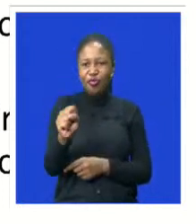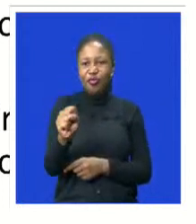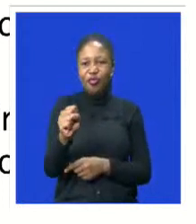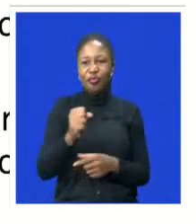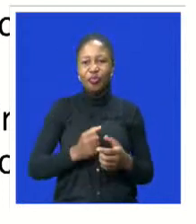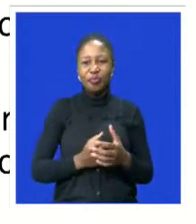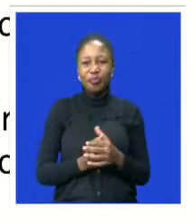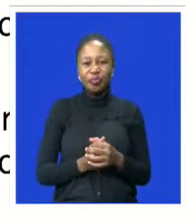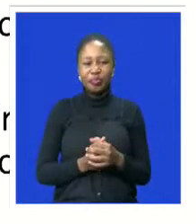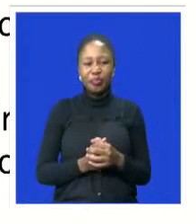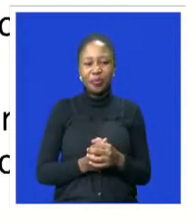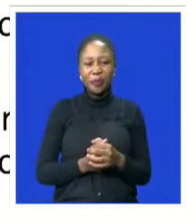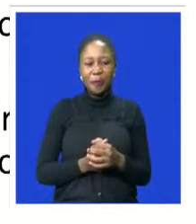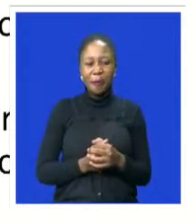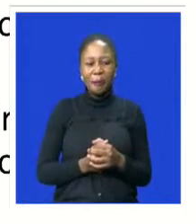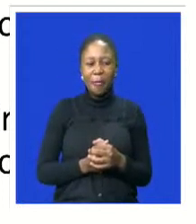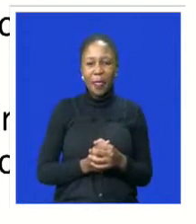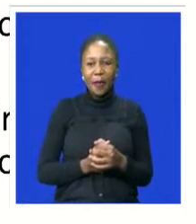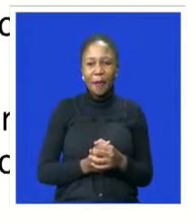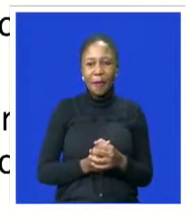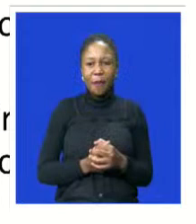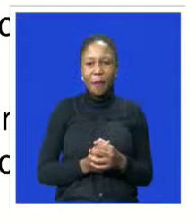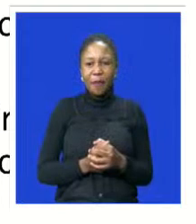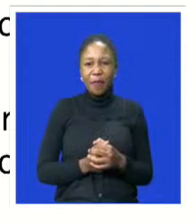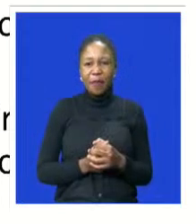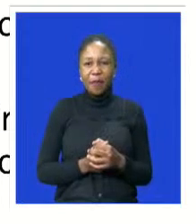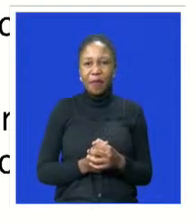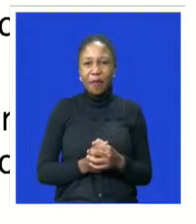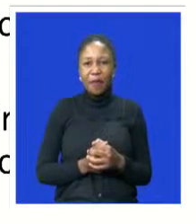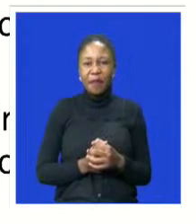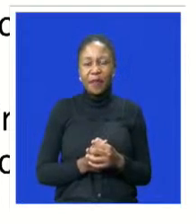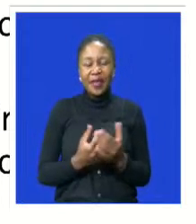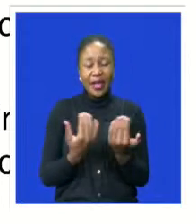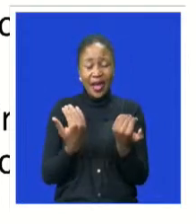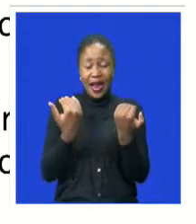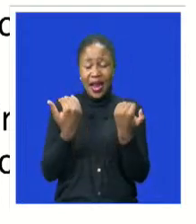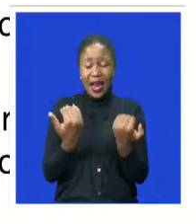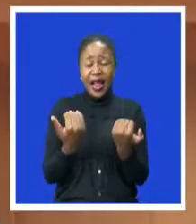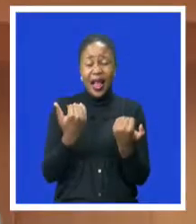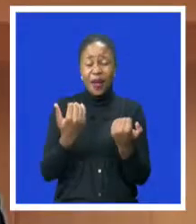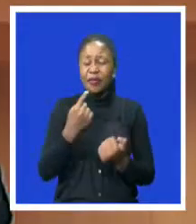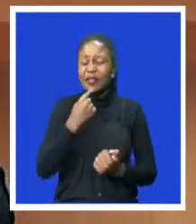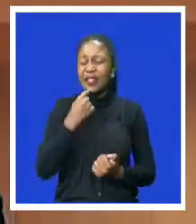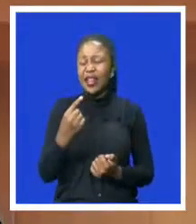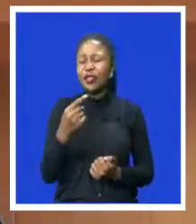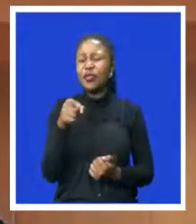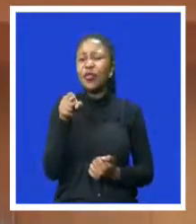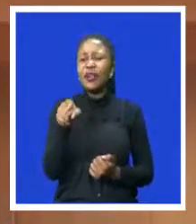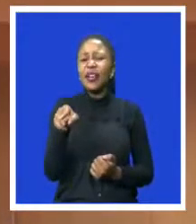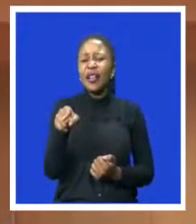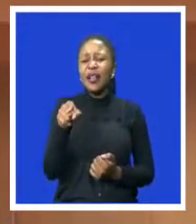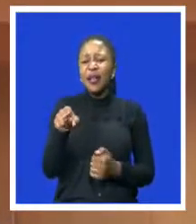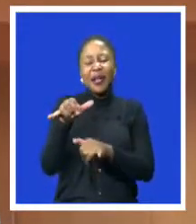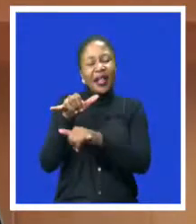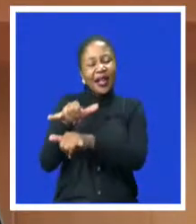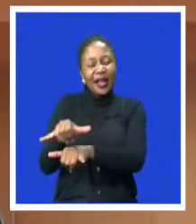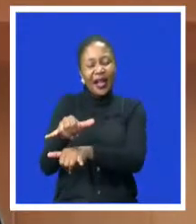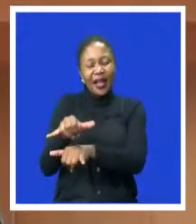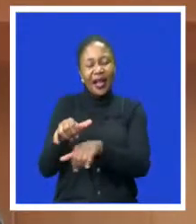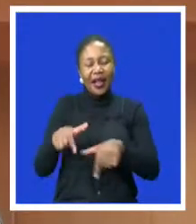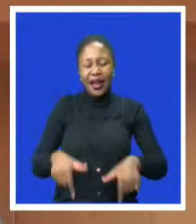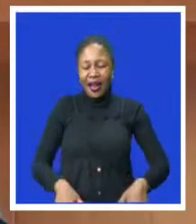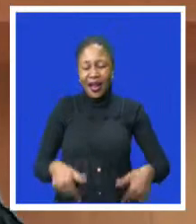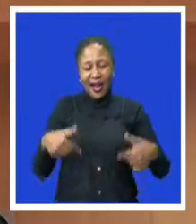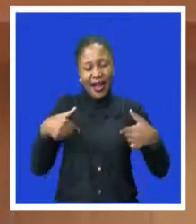then we are saying they were more or less living a life that was lived by the San.